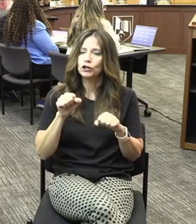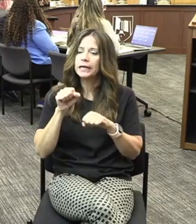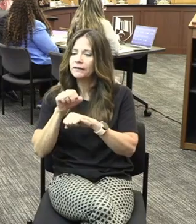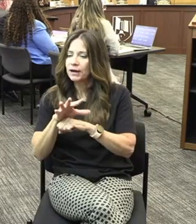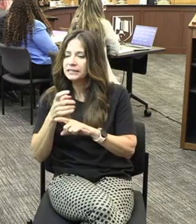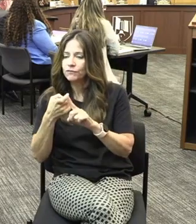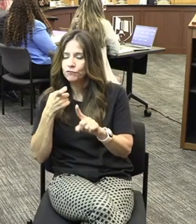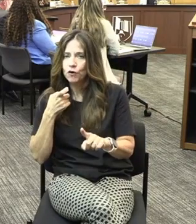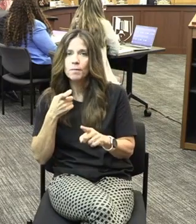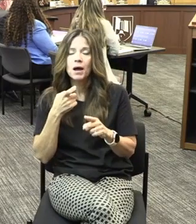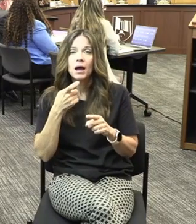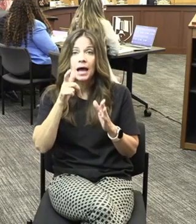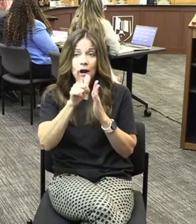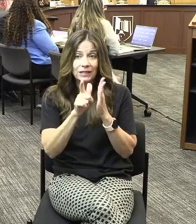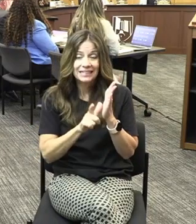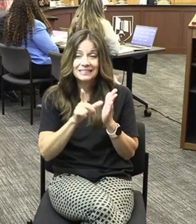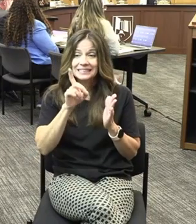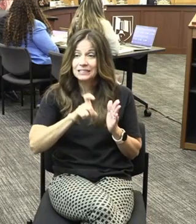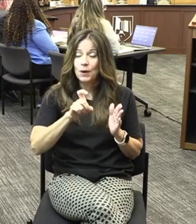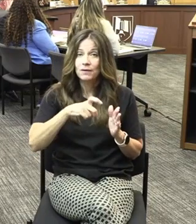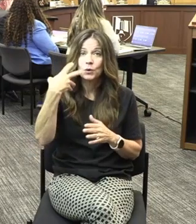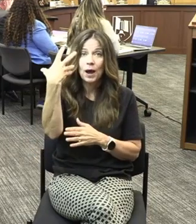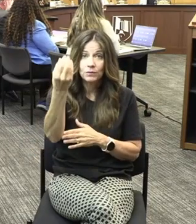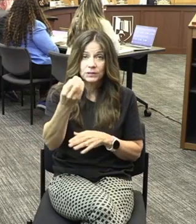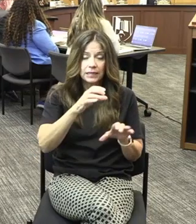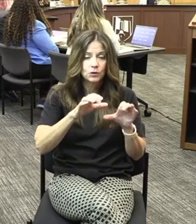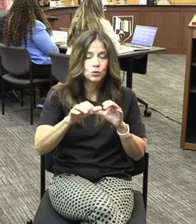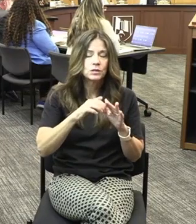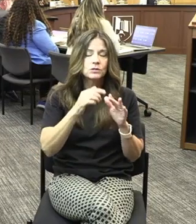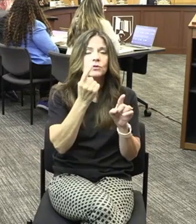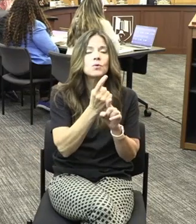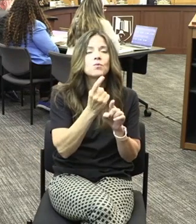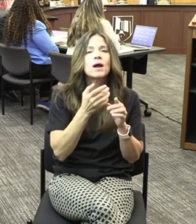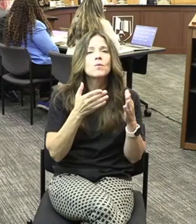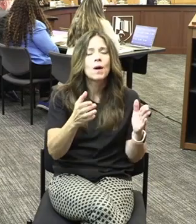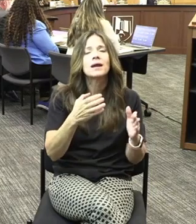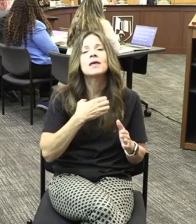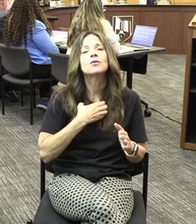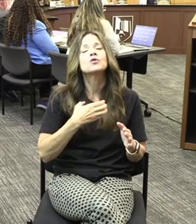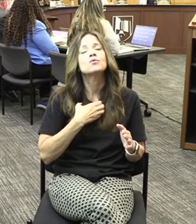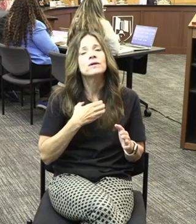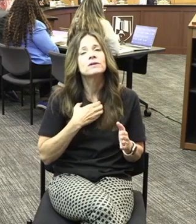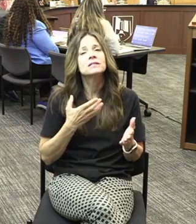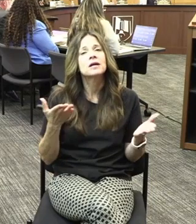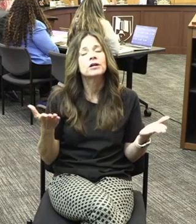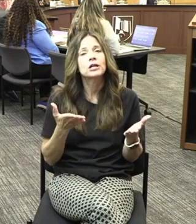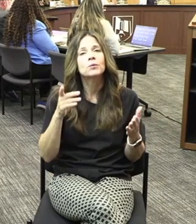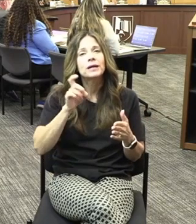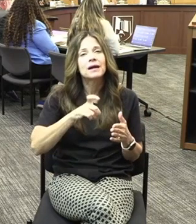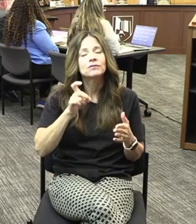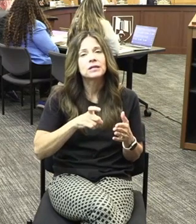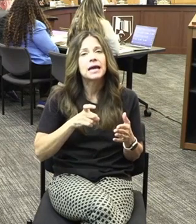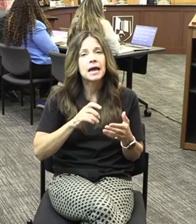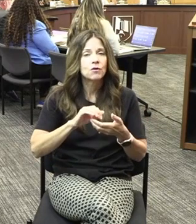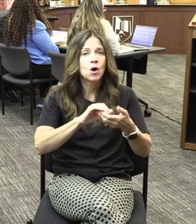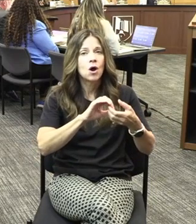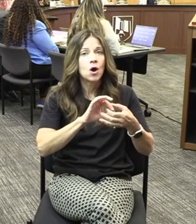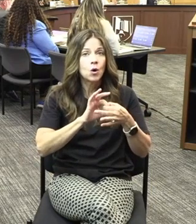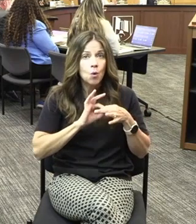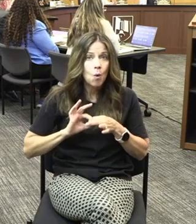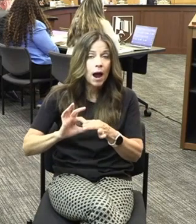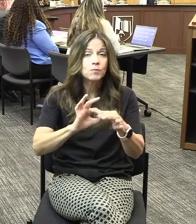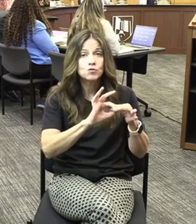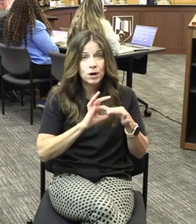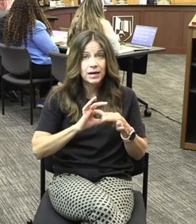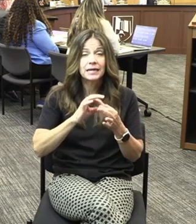representative who said that you have to go outside and do this the right way. Now that the grievances exist, we need to have either corroborating evidence against